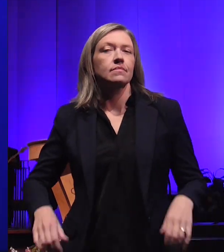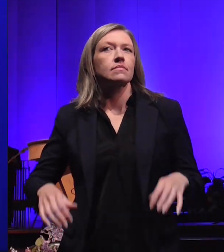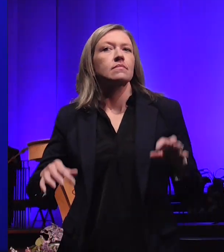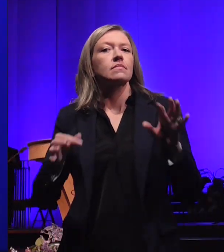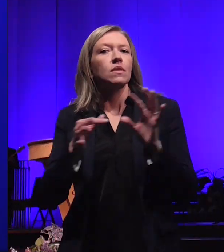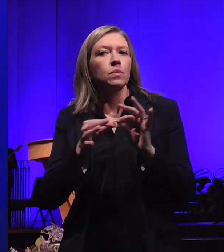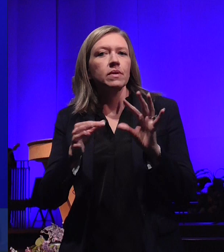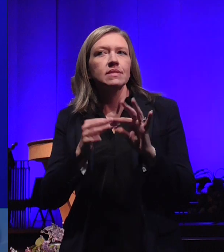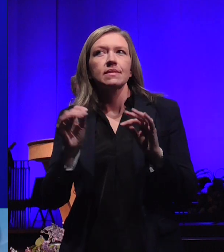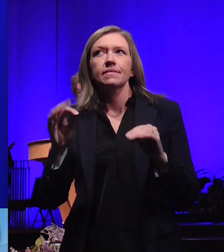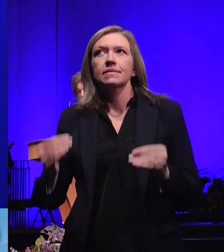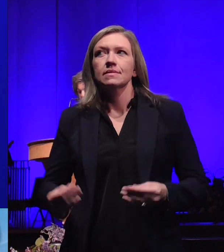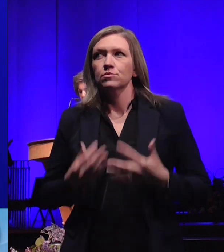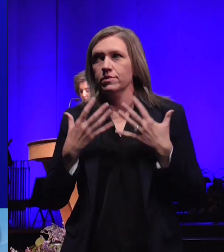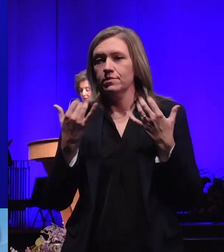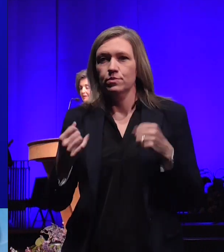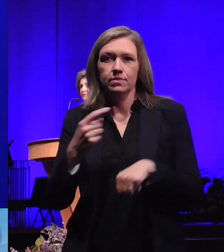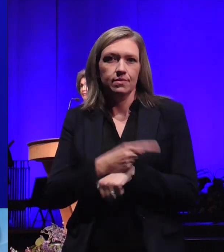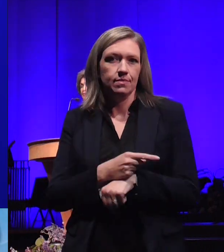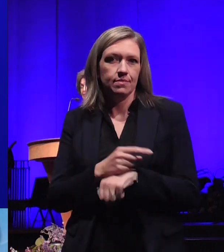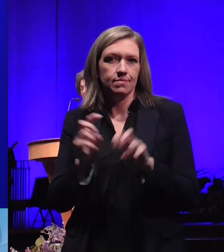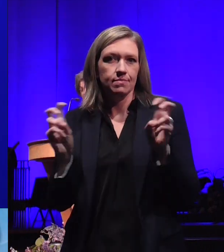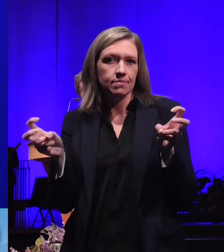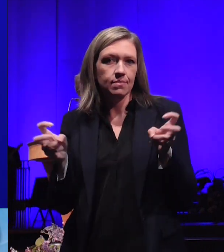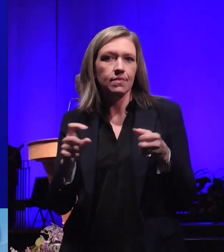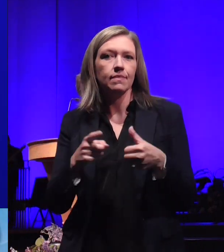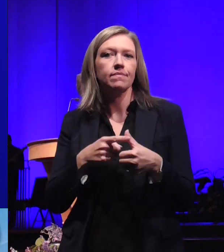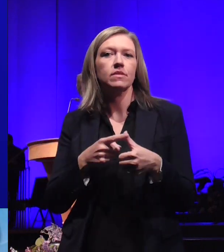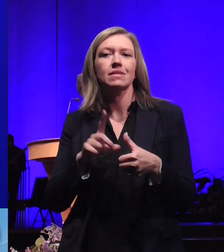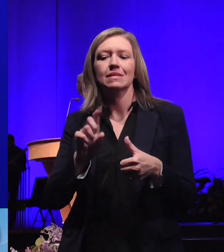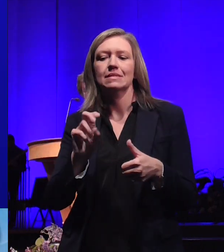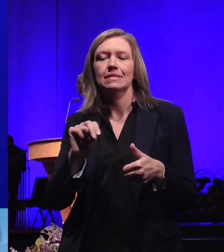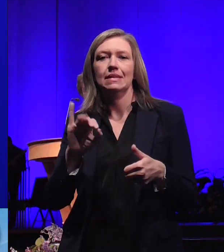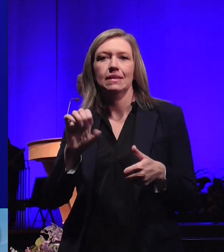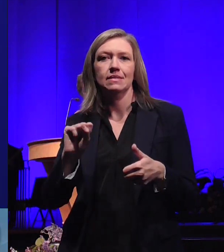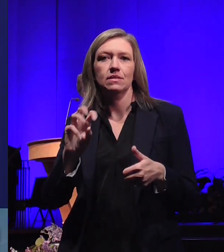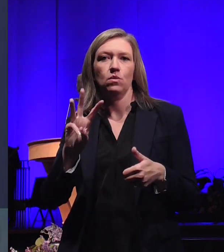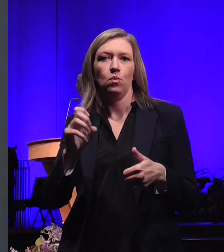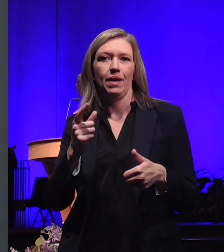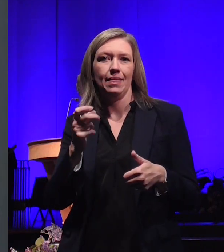Our words of inspiration today, first from Dennis Waitley.